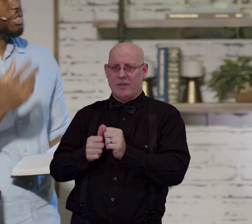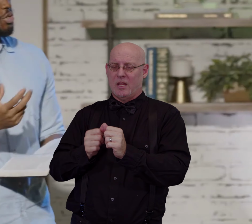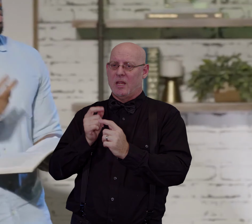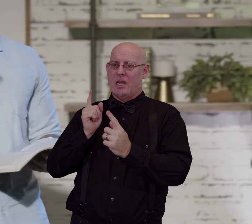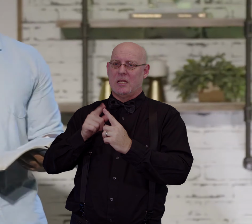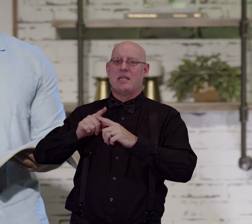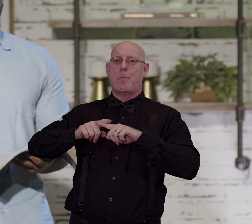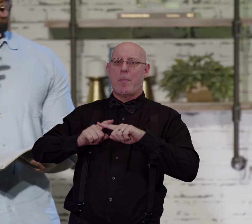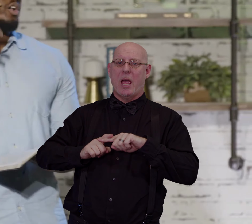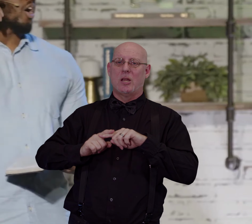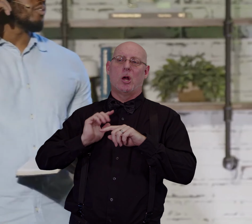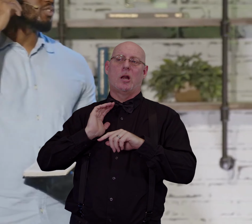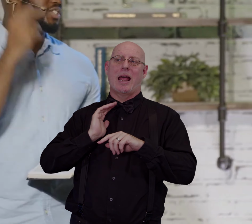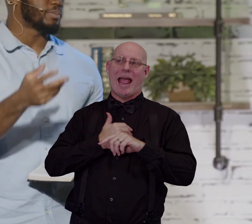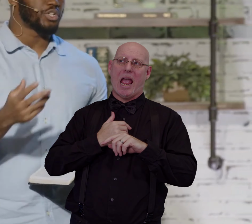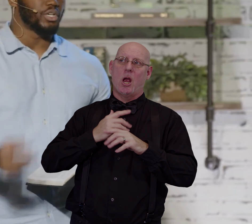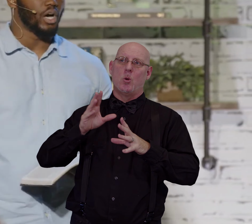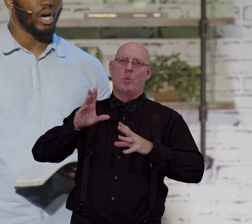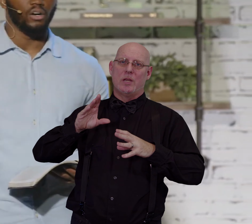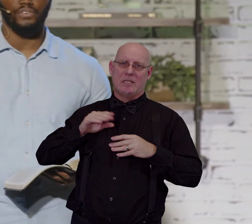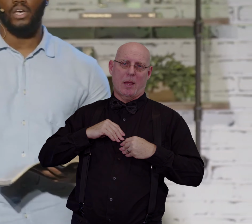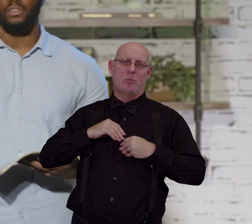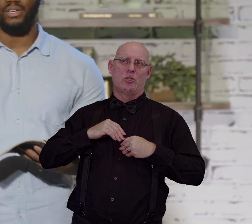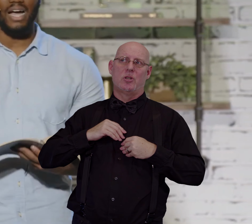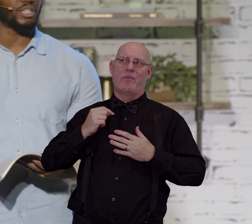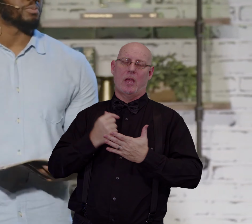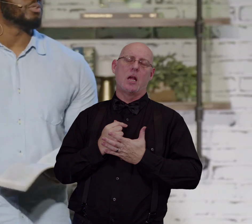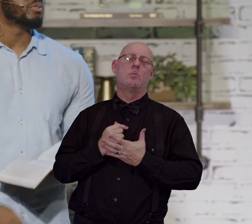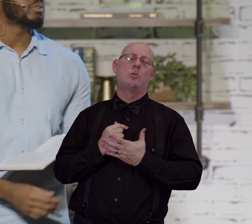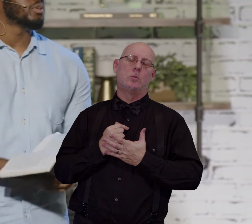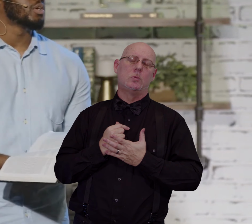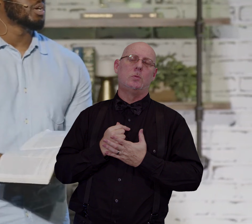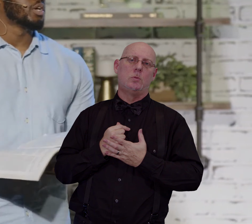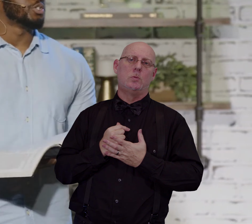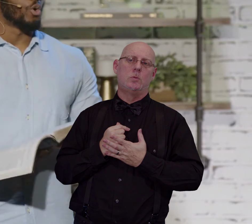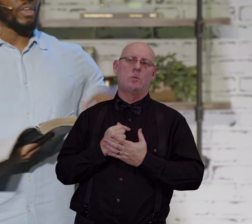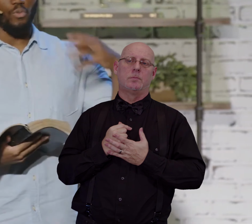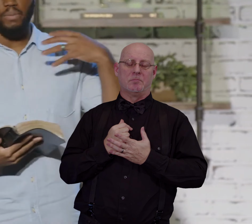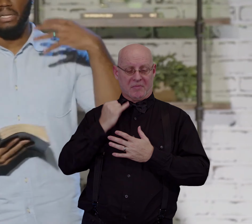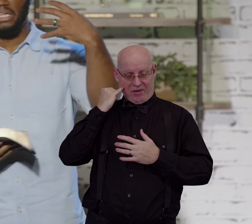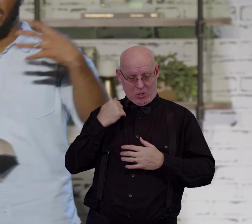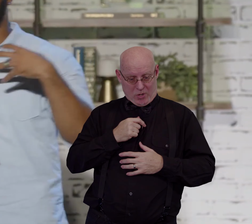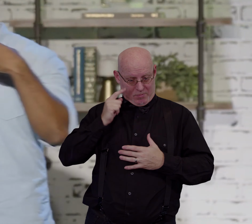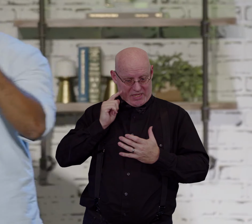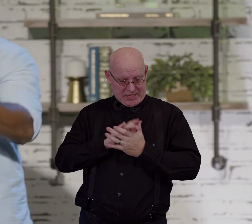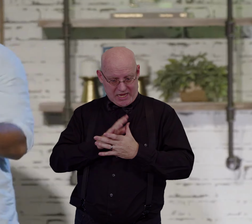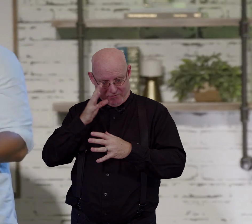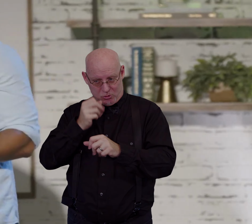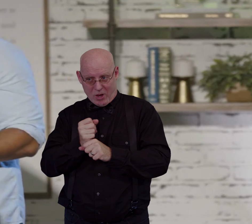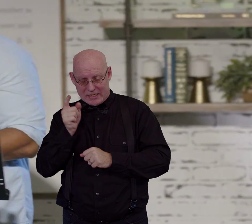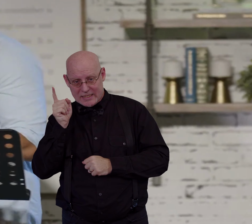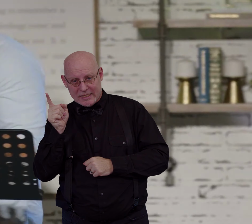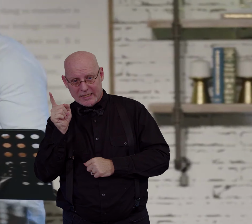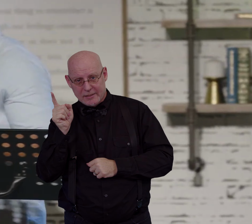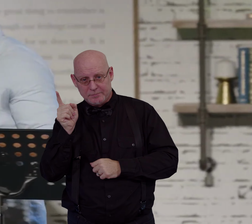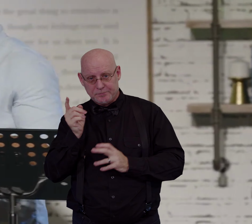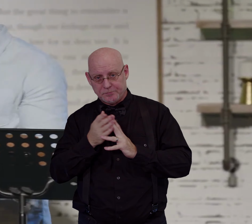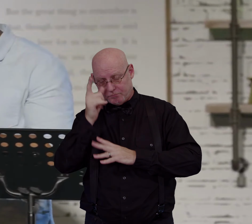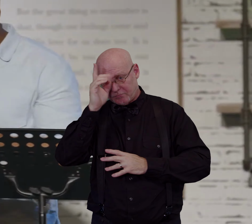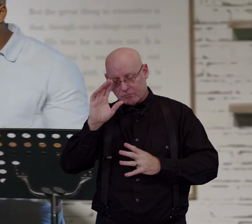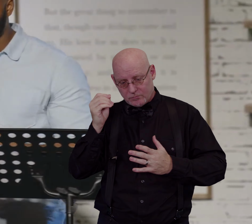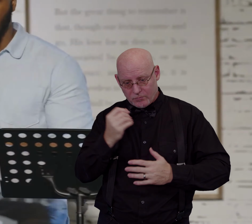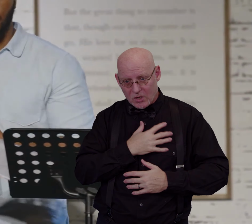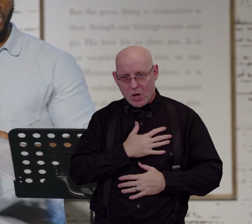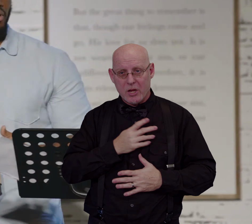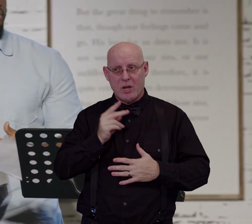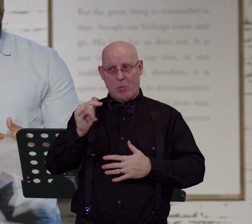is contingent upon our reception of the gospel. And so whether we believe and trust in him by God's grace,